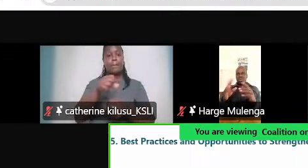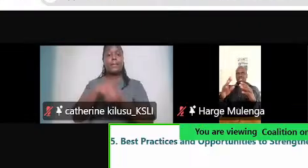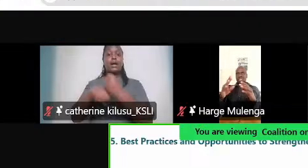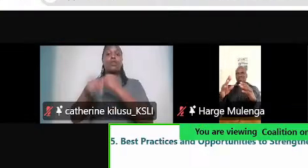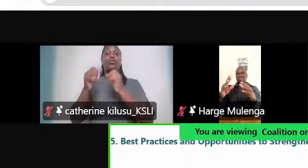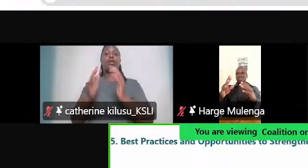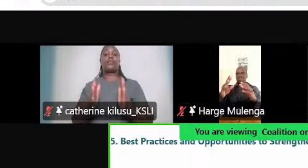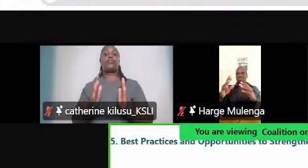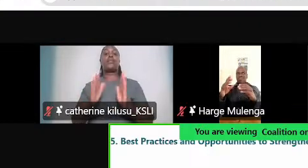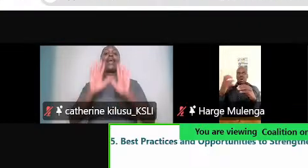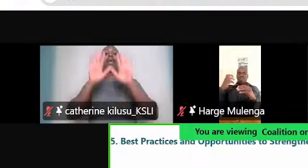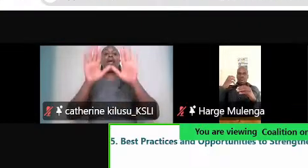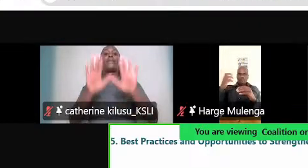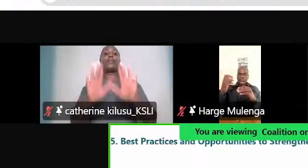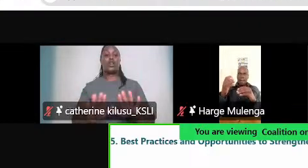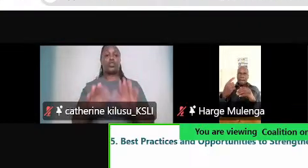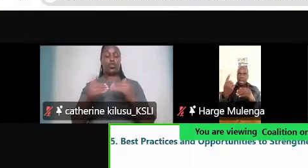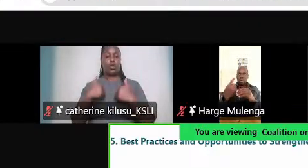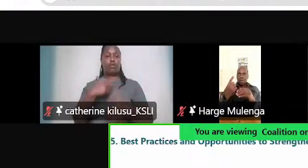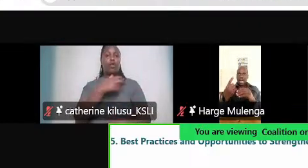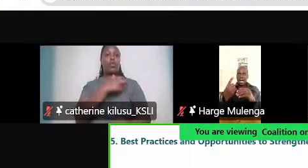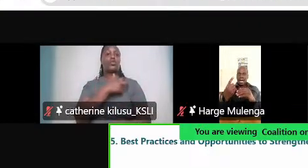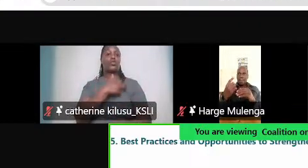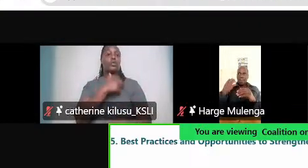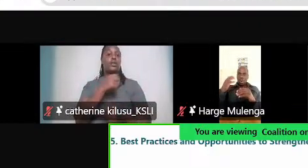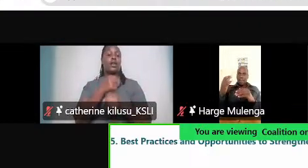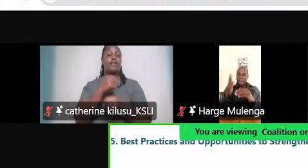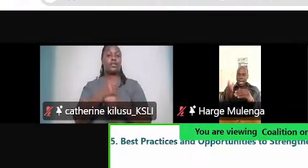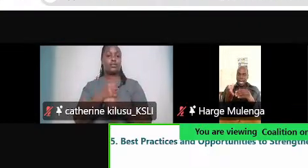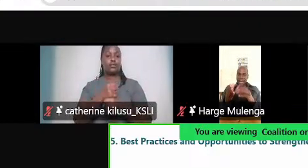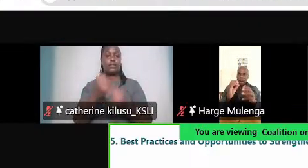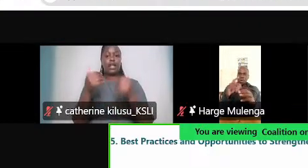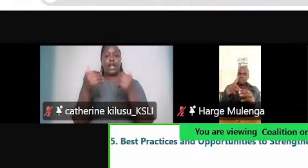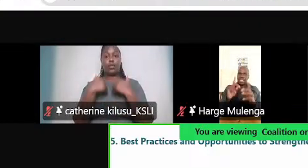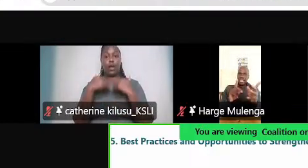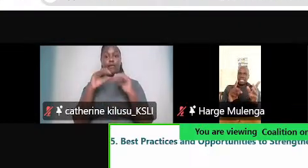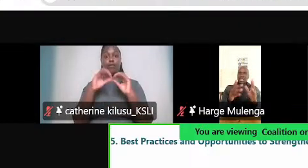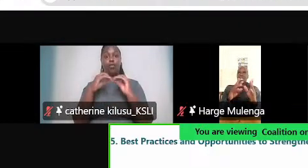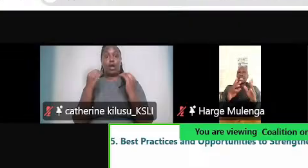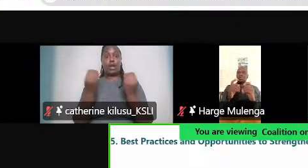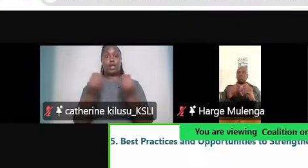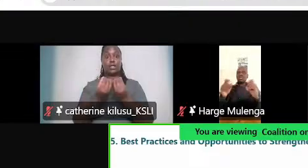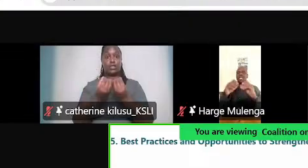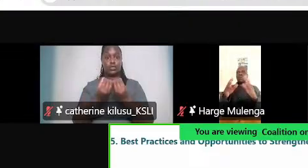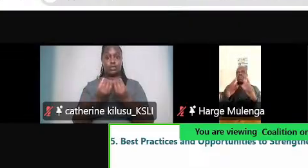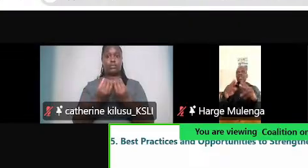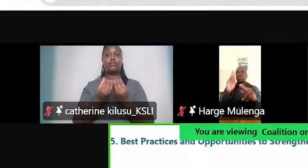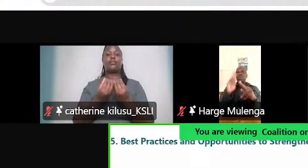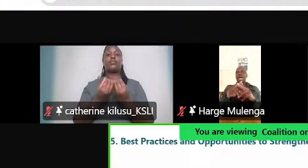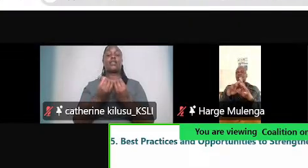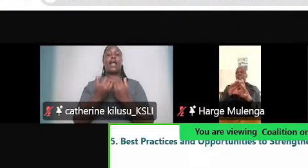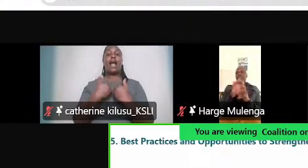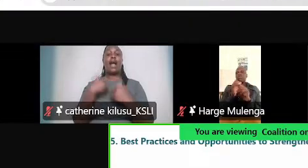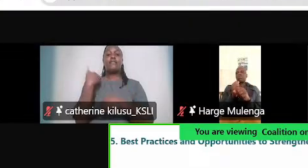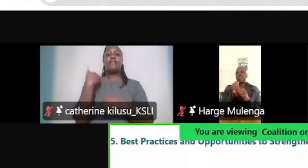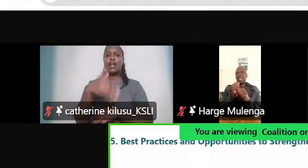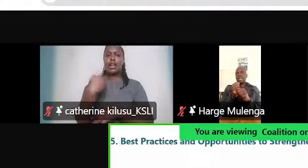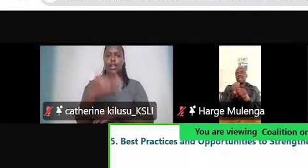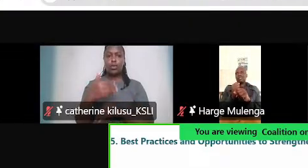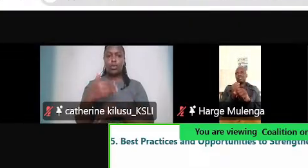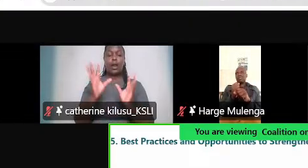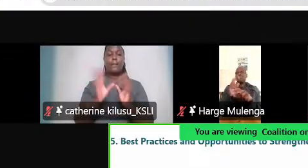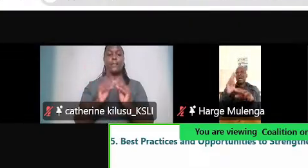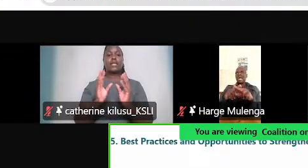a concerted efforts, have organizations, have regular meetings and have them